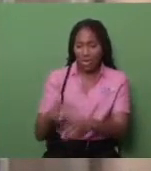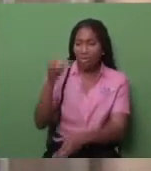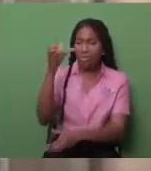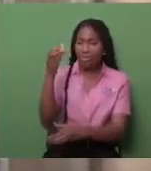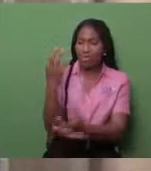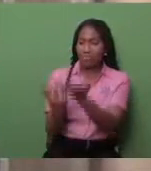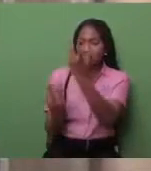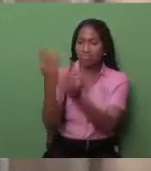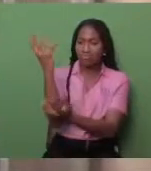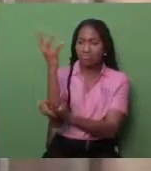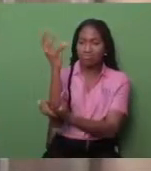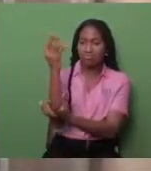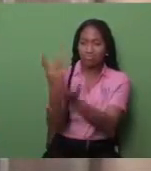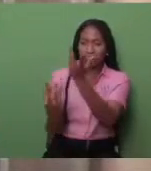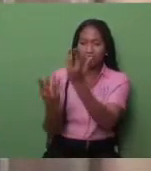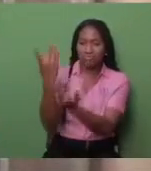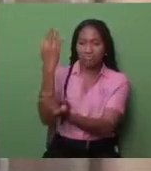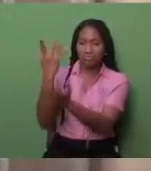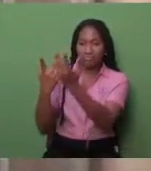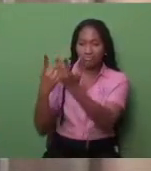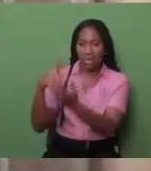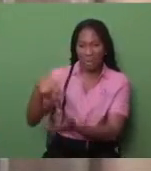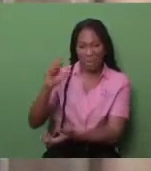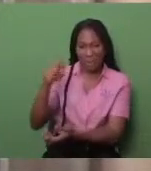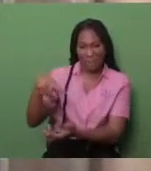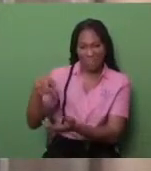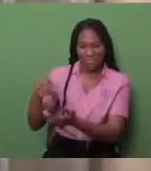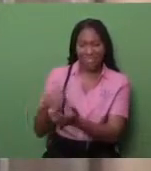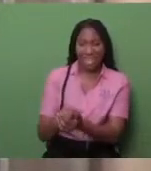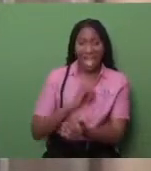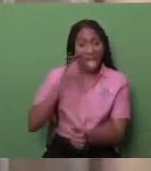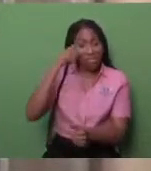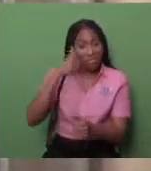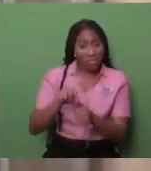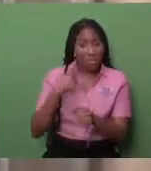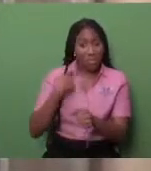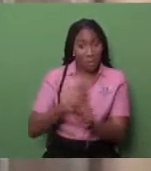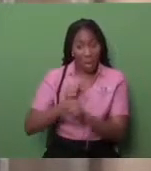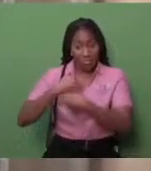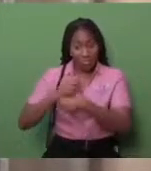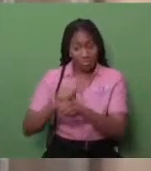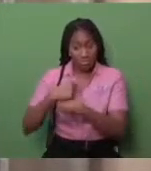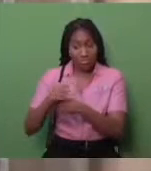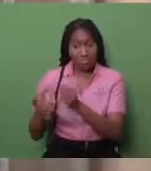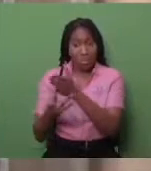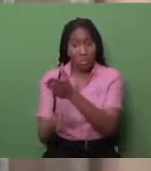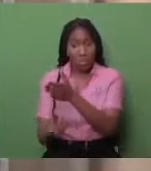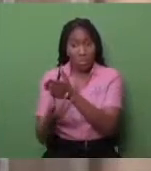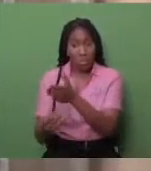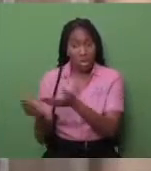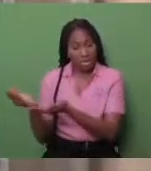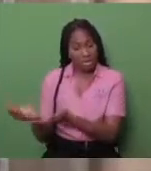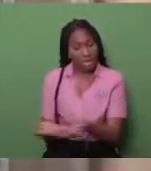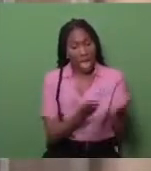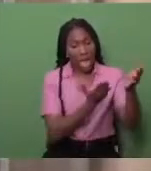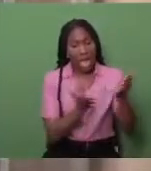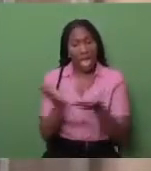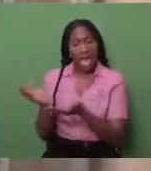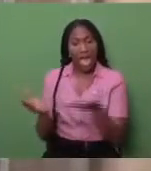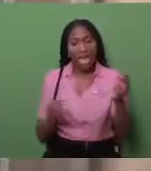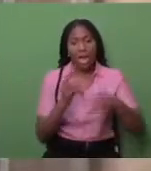great legacy. I remember that we supplied fuel, madam, during the World War II. It was